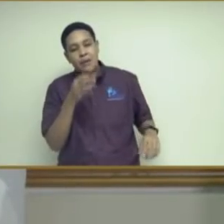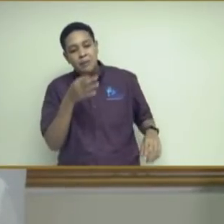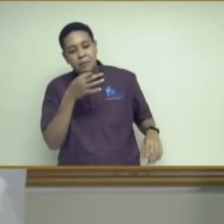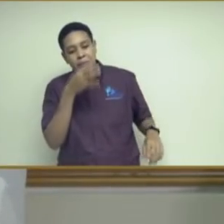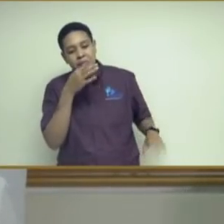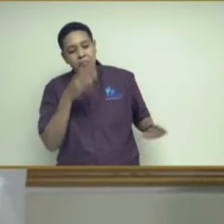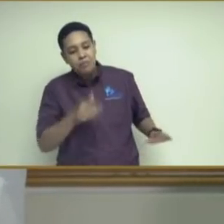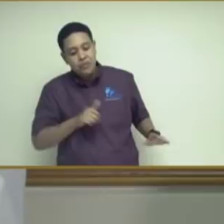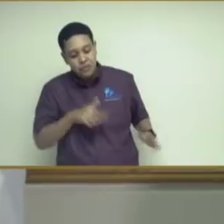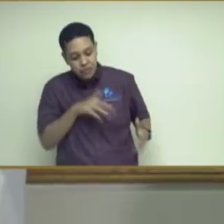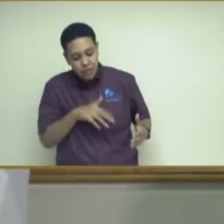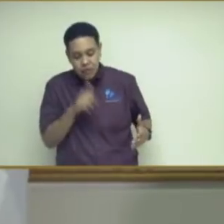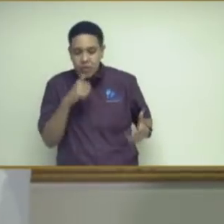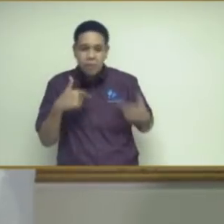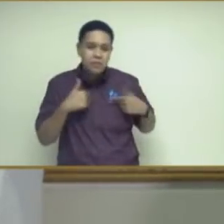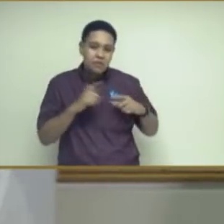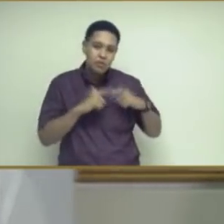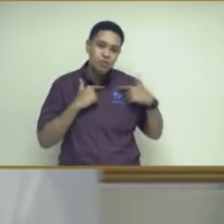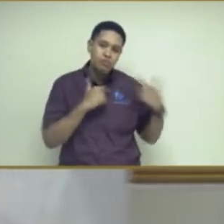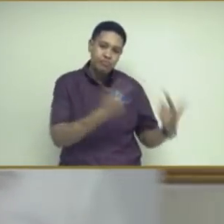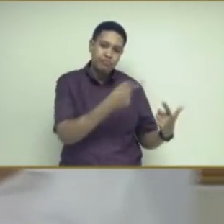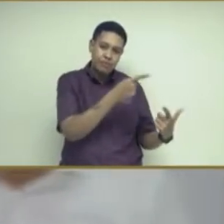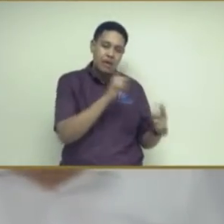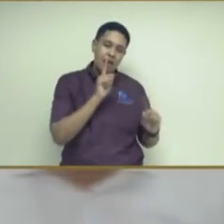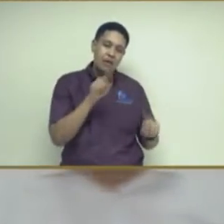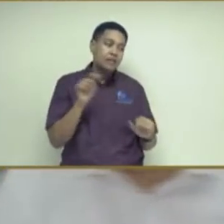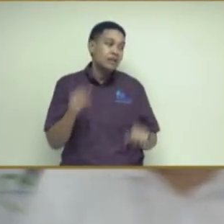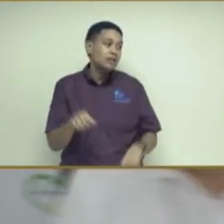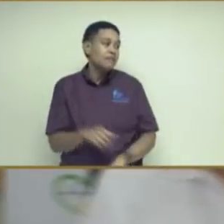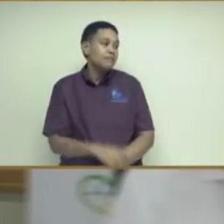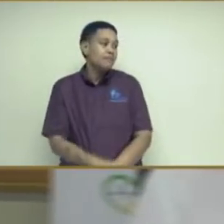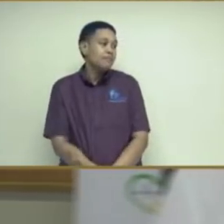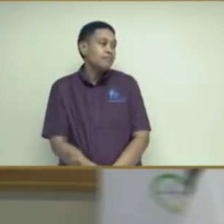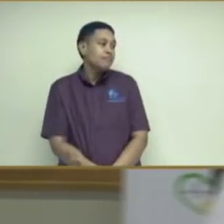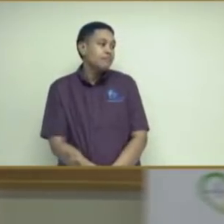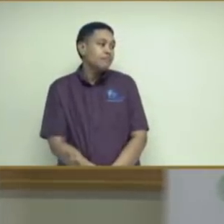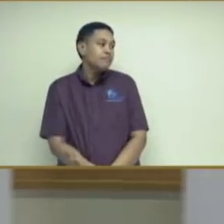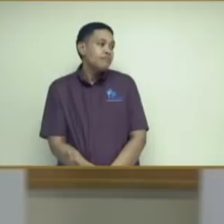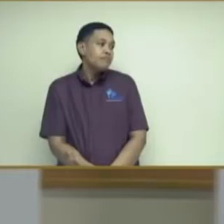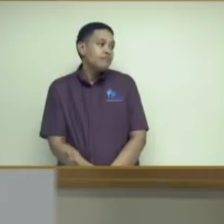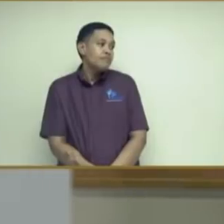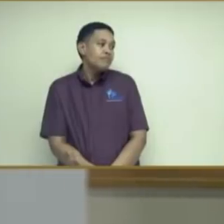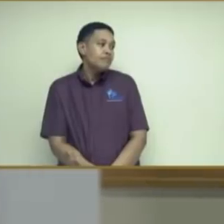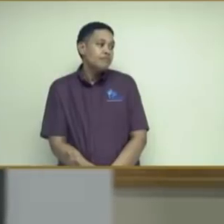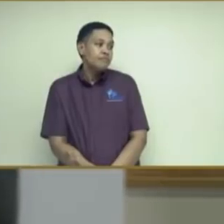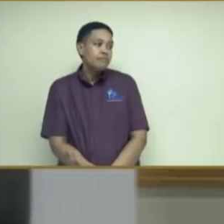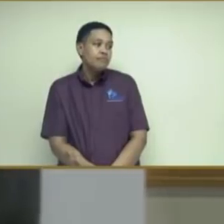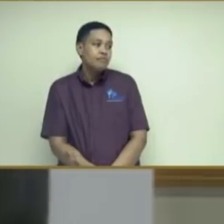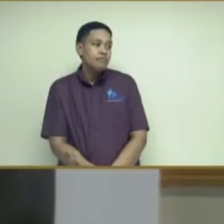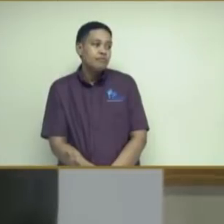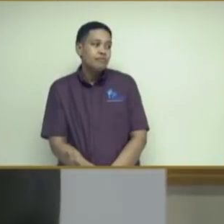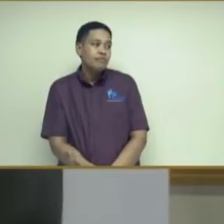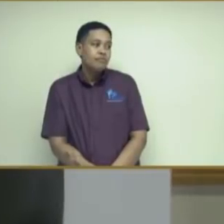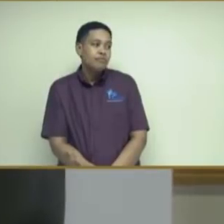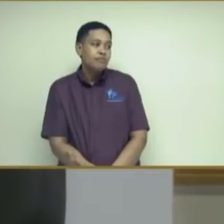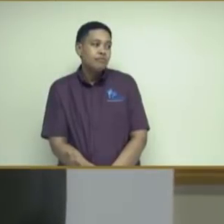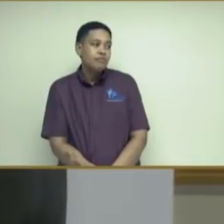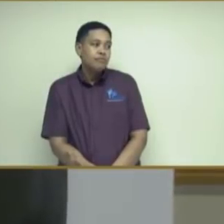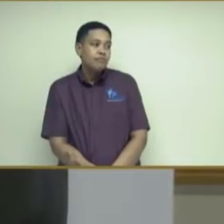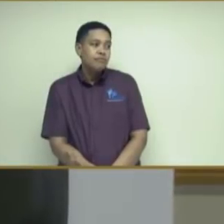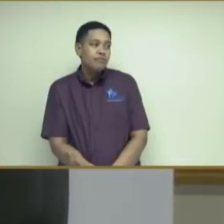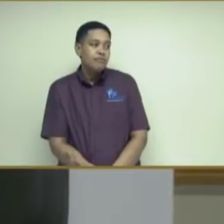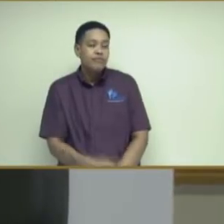allow her just to address it. Okay, thank you for the question. So we don't expect that